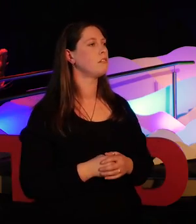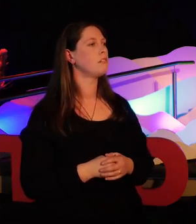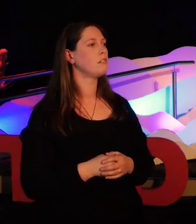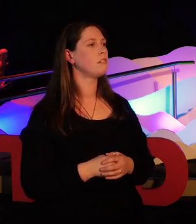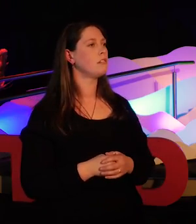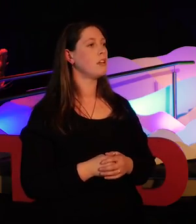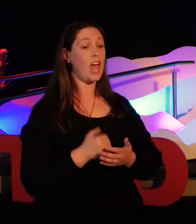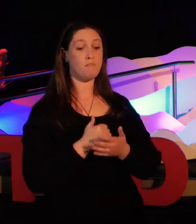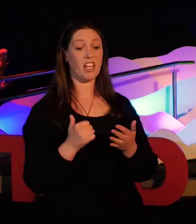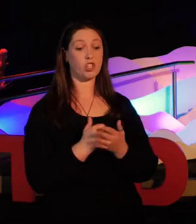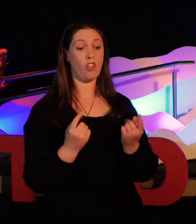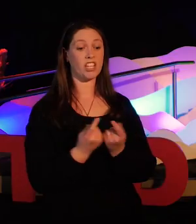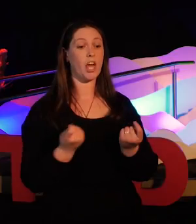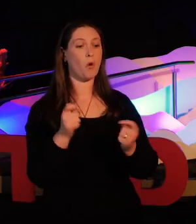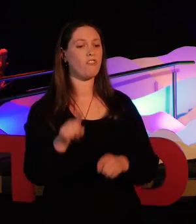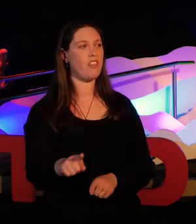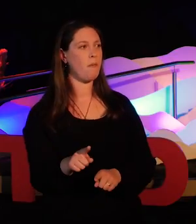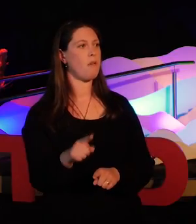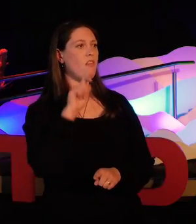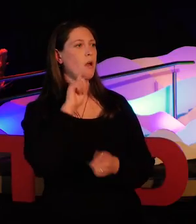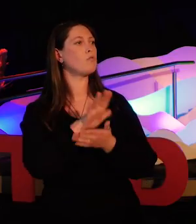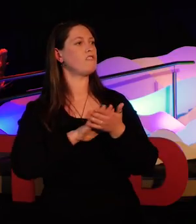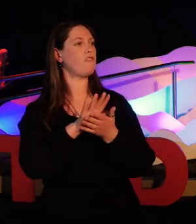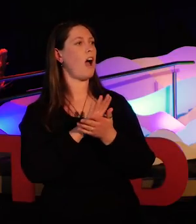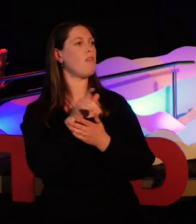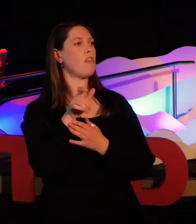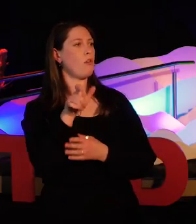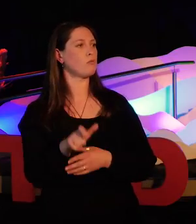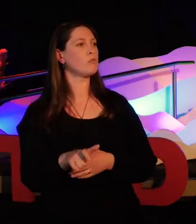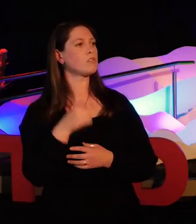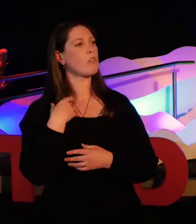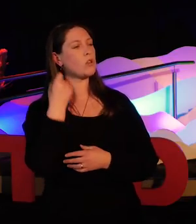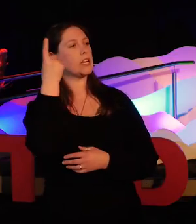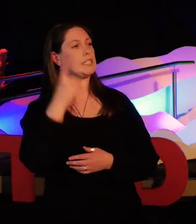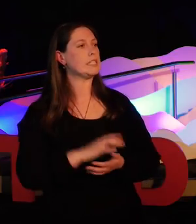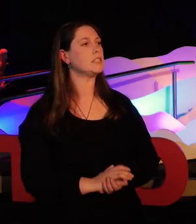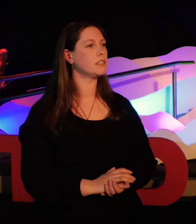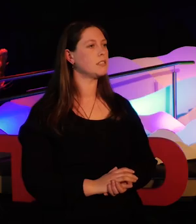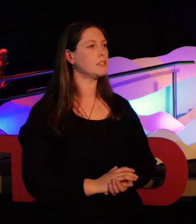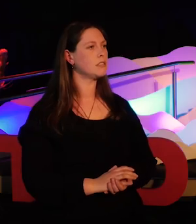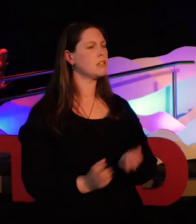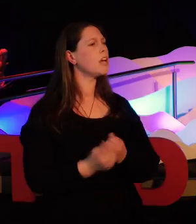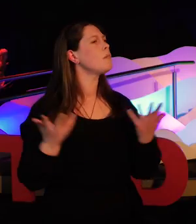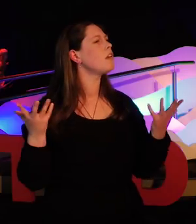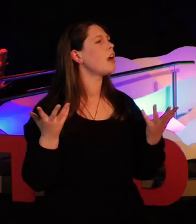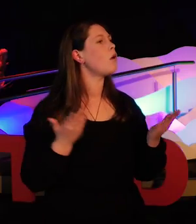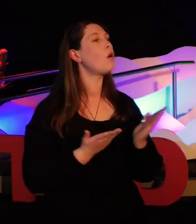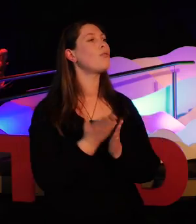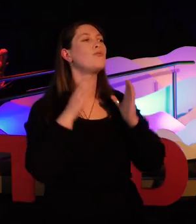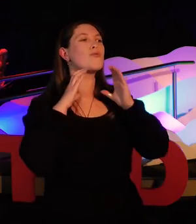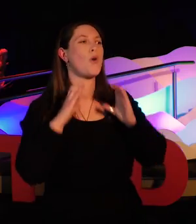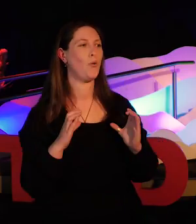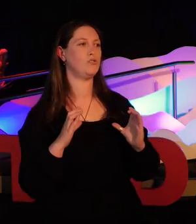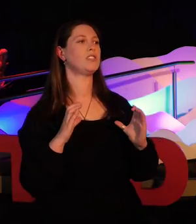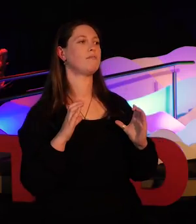And based on what works for them, that's how they redefine. And how does this happen? It comes through coaching. This